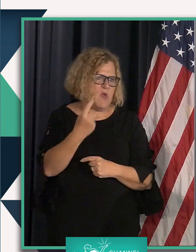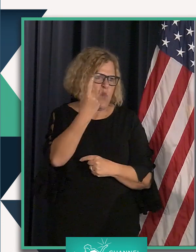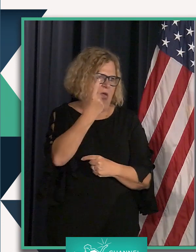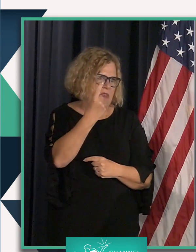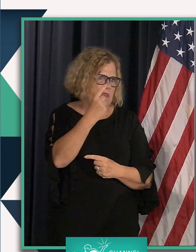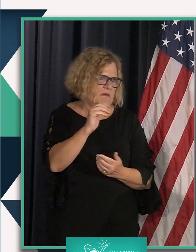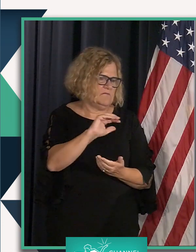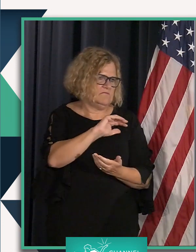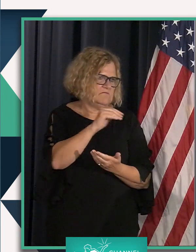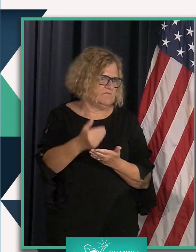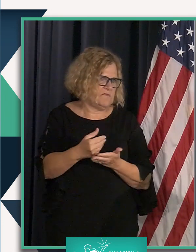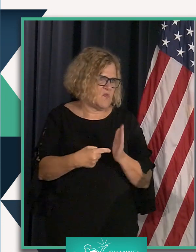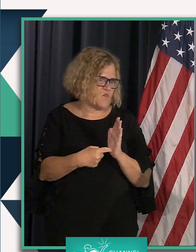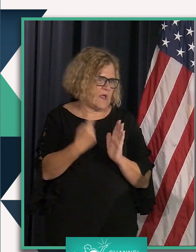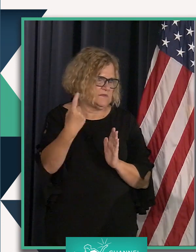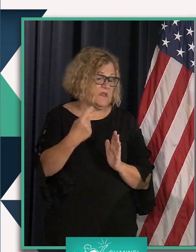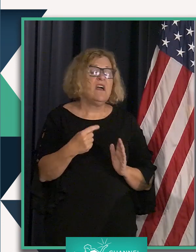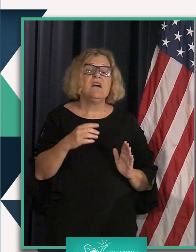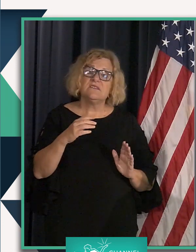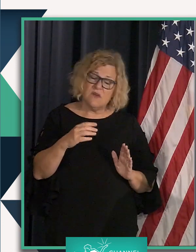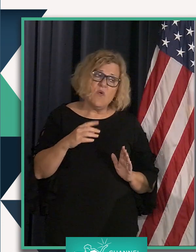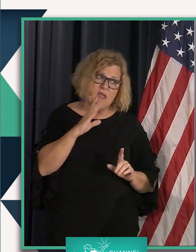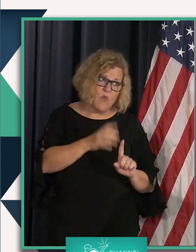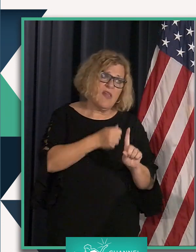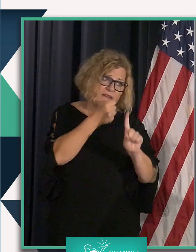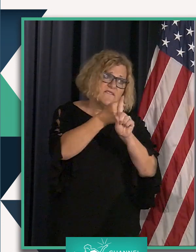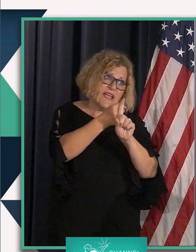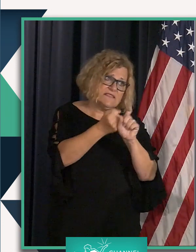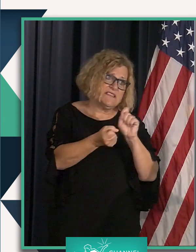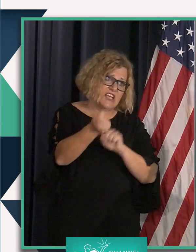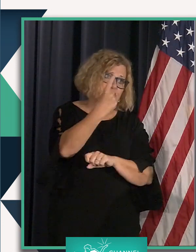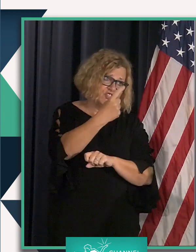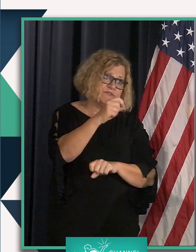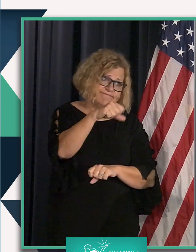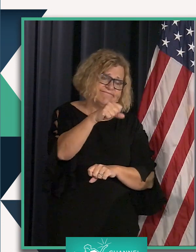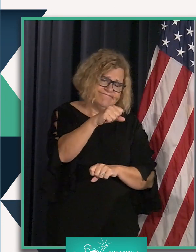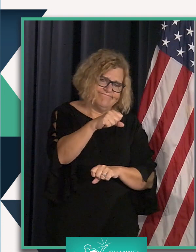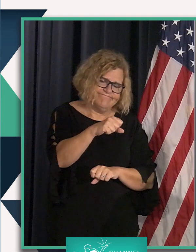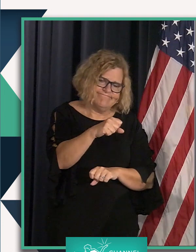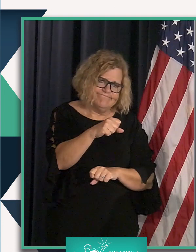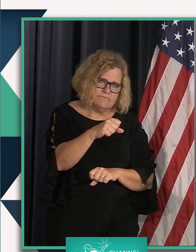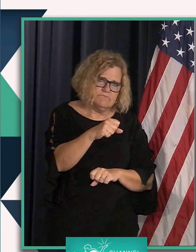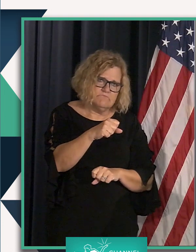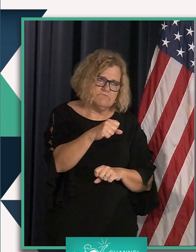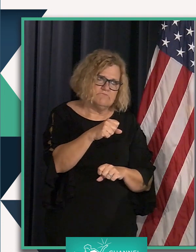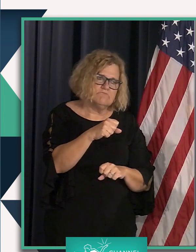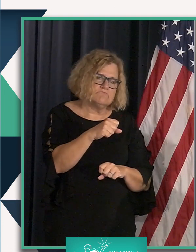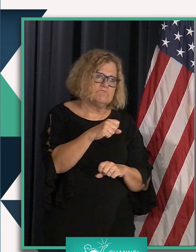sum. So yes, it does affect what you get at the end. It's